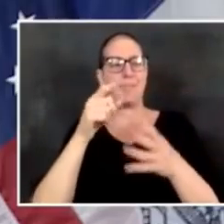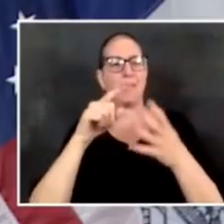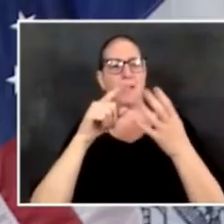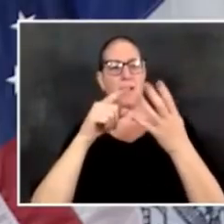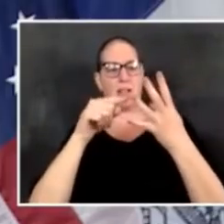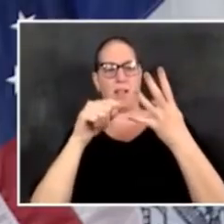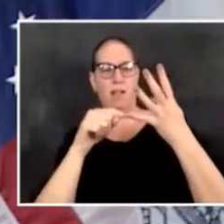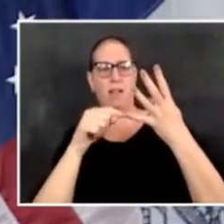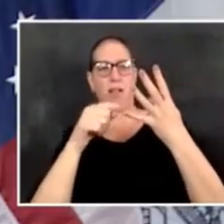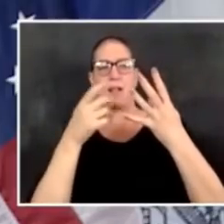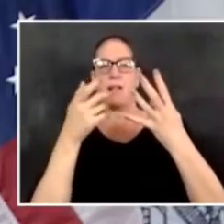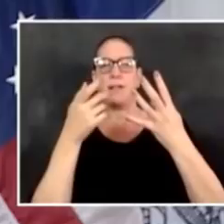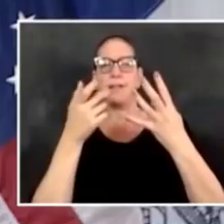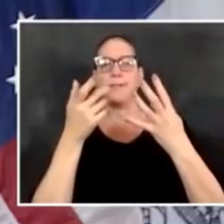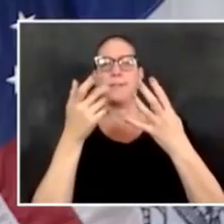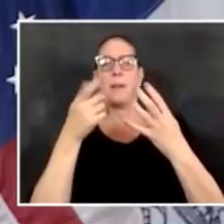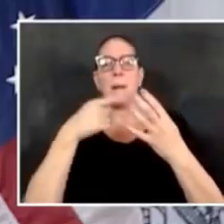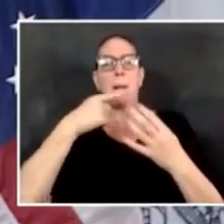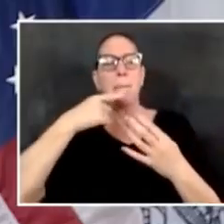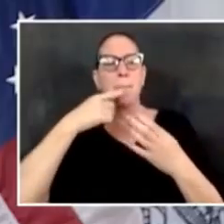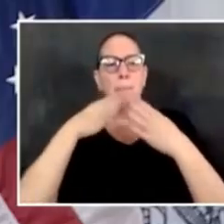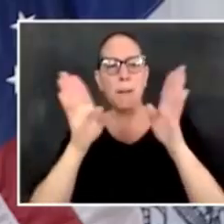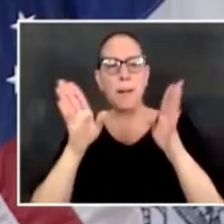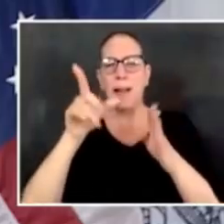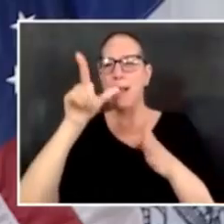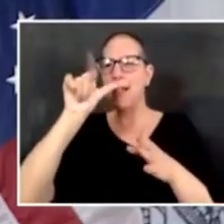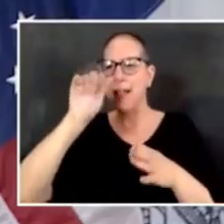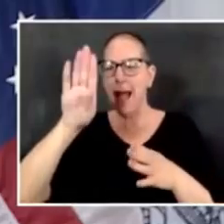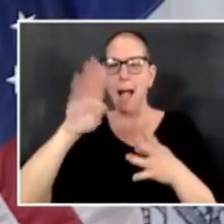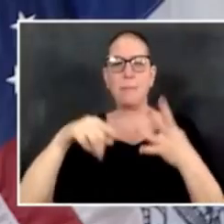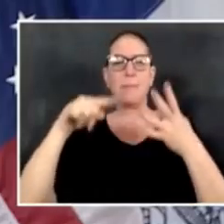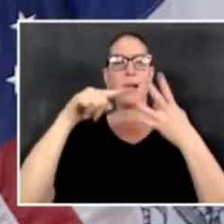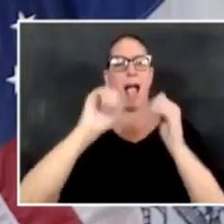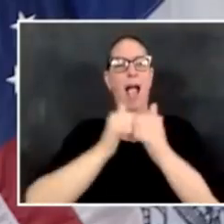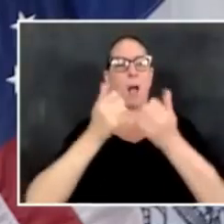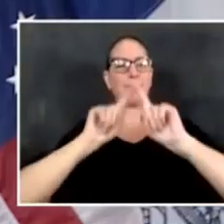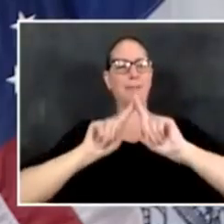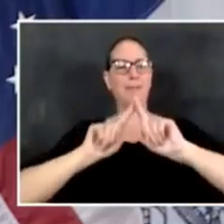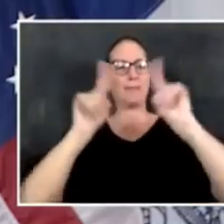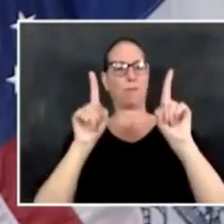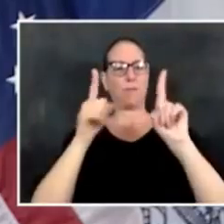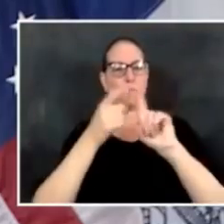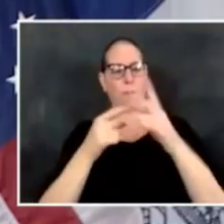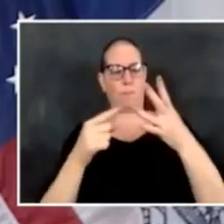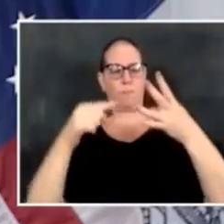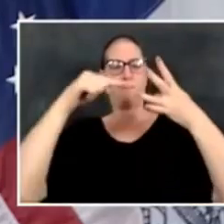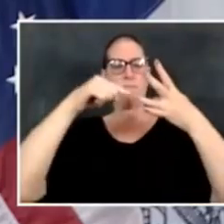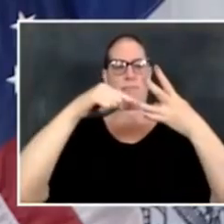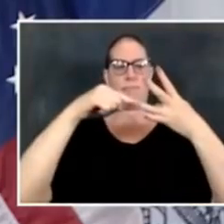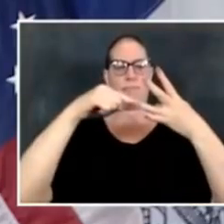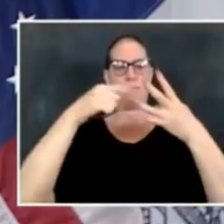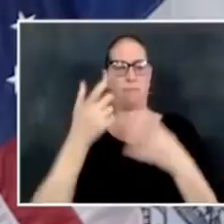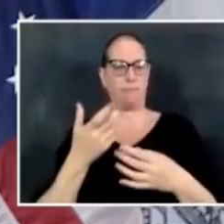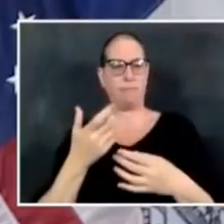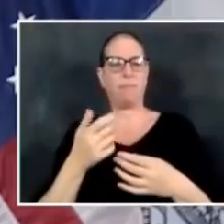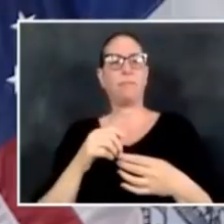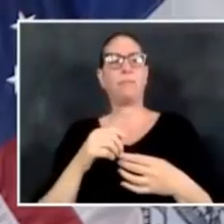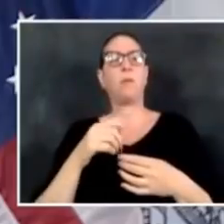category. And I wanted to ask why you made the decision to